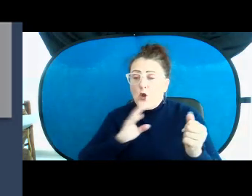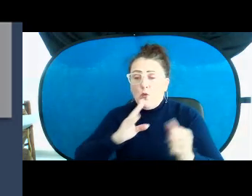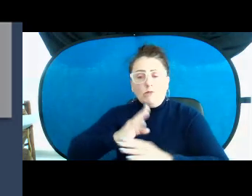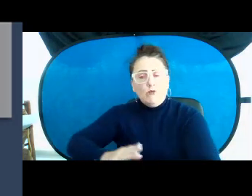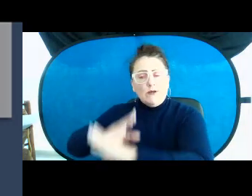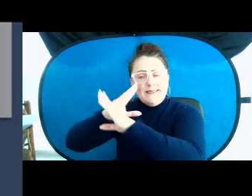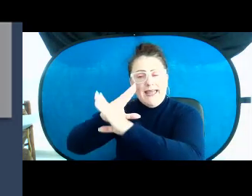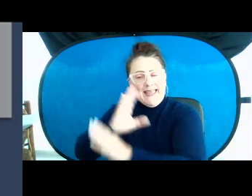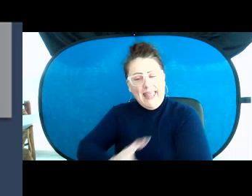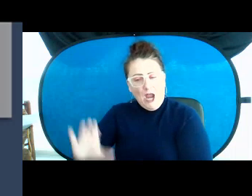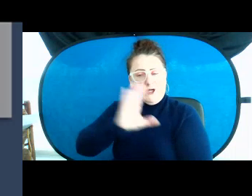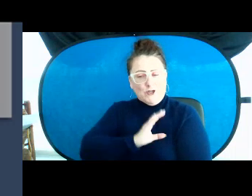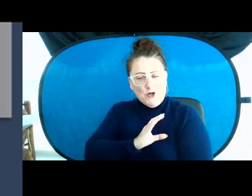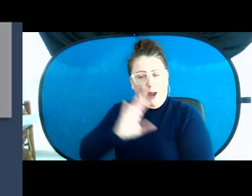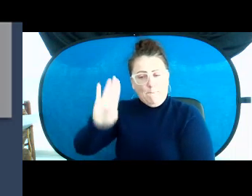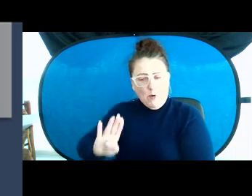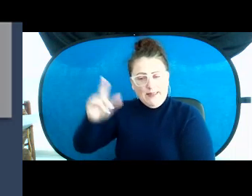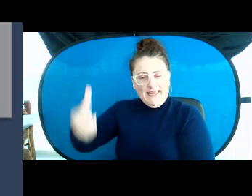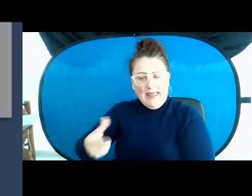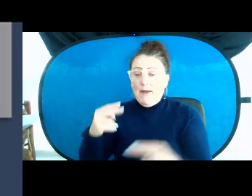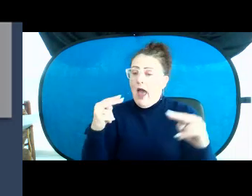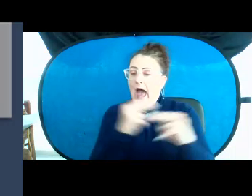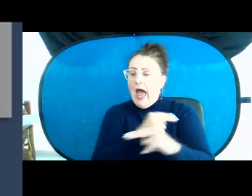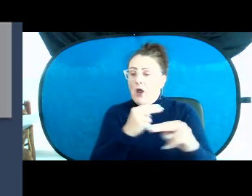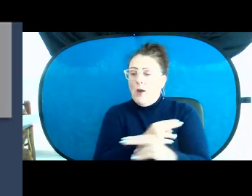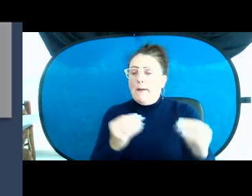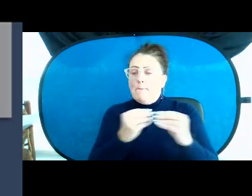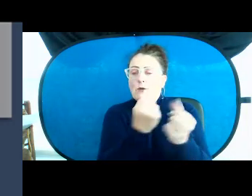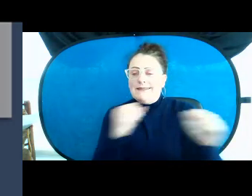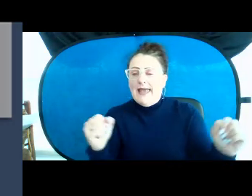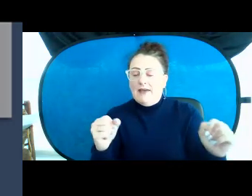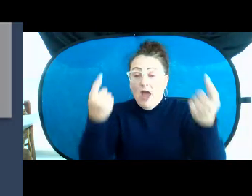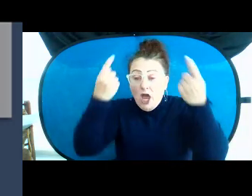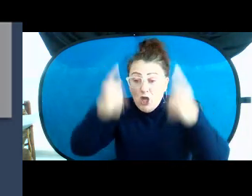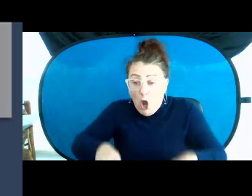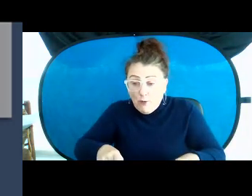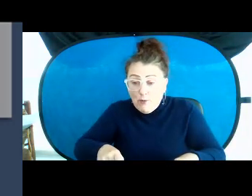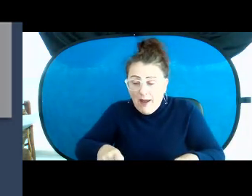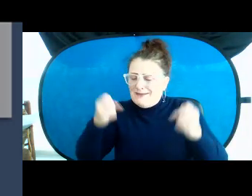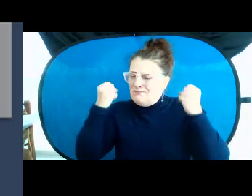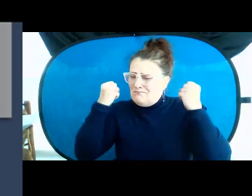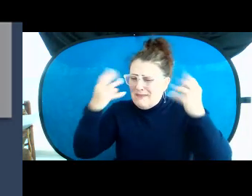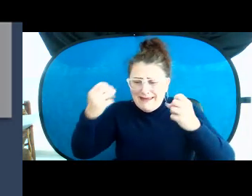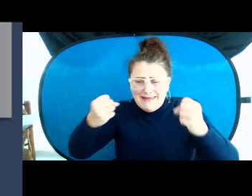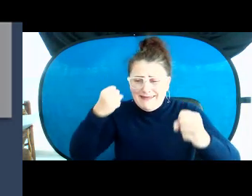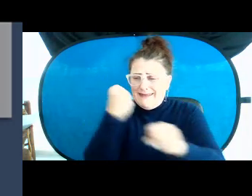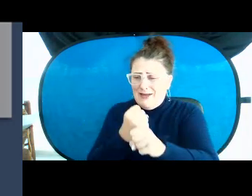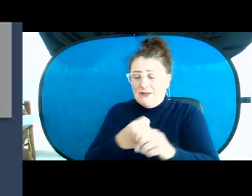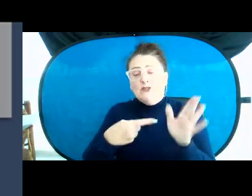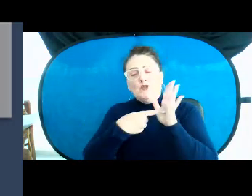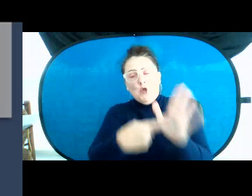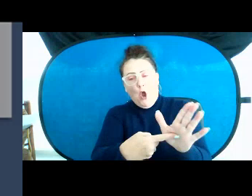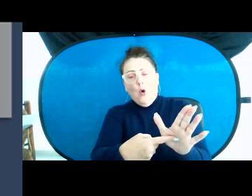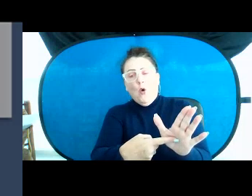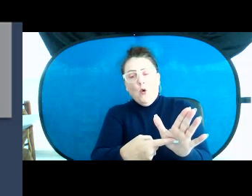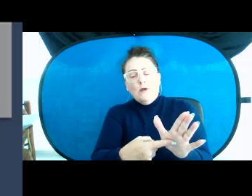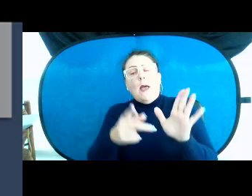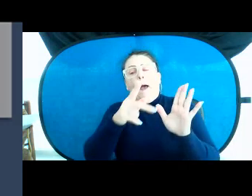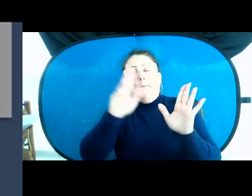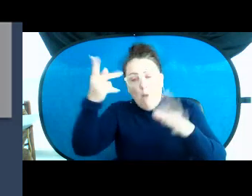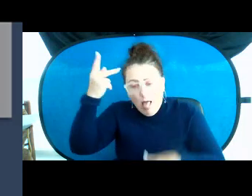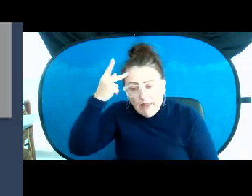of Burlingame while making the highway much safer. That compromise, literally years in the making, is a testament to the way politics